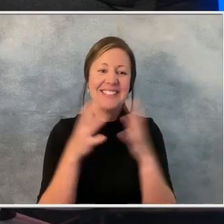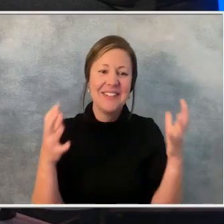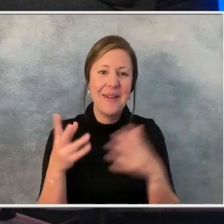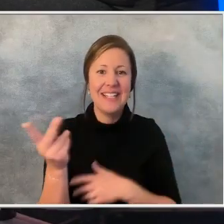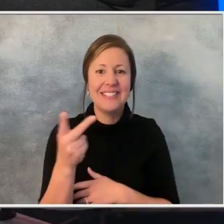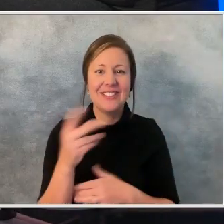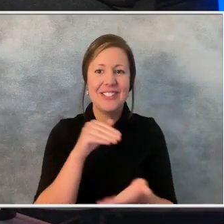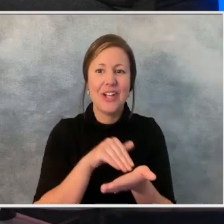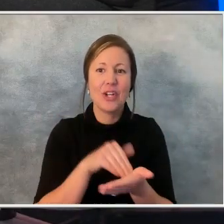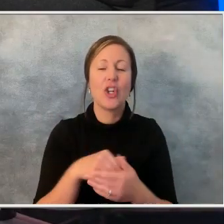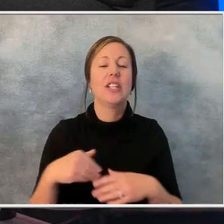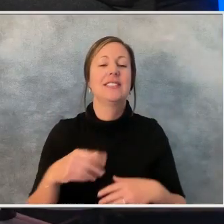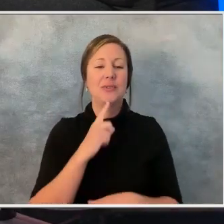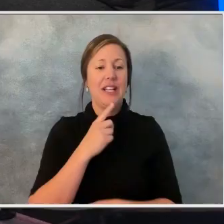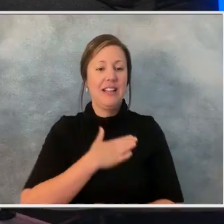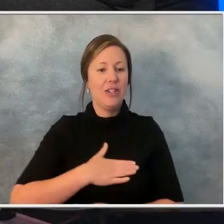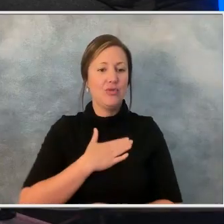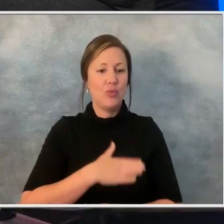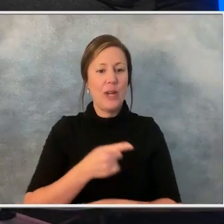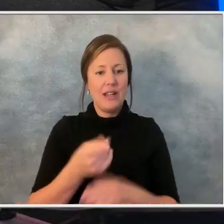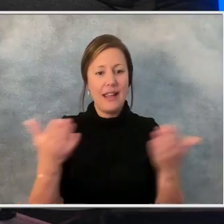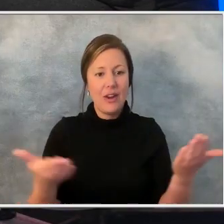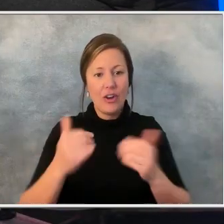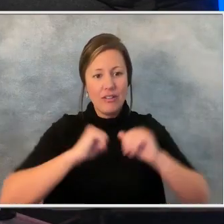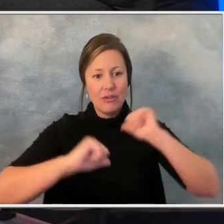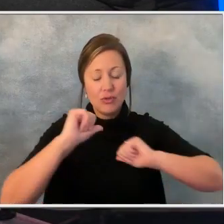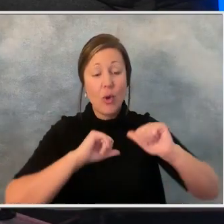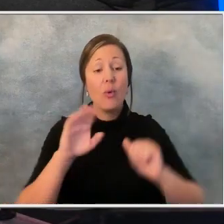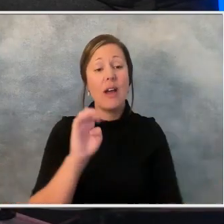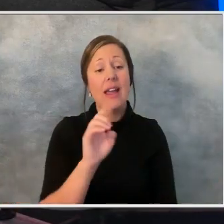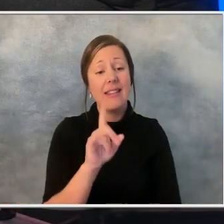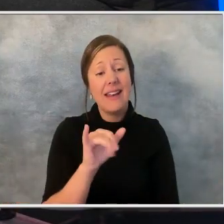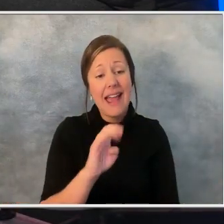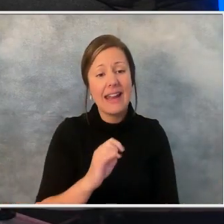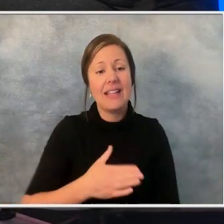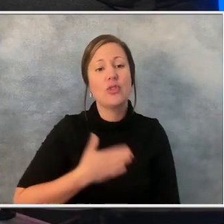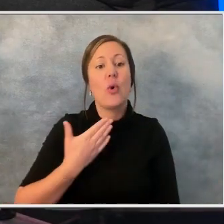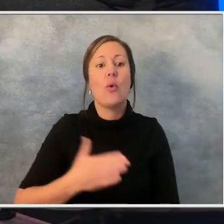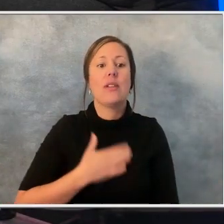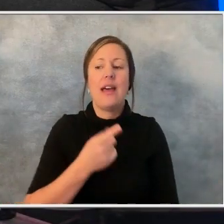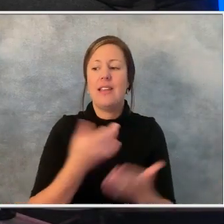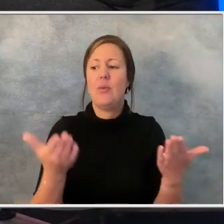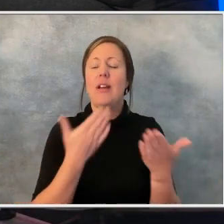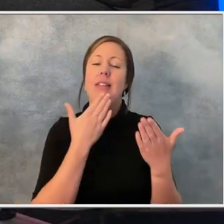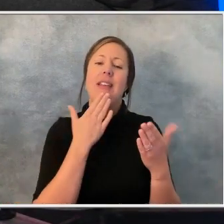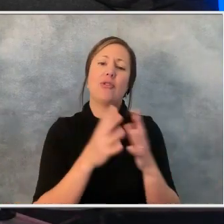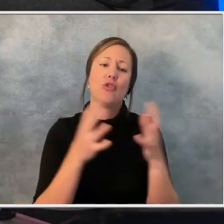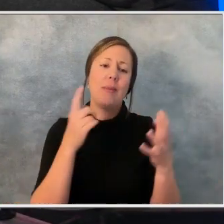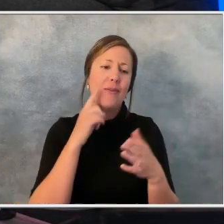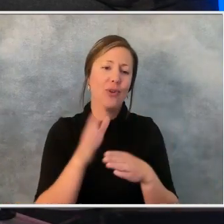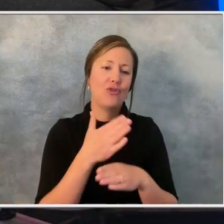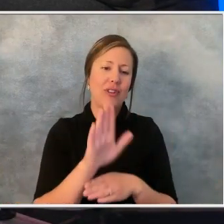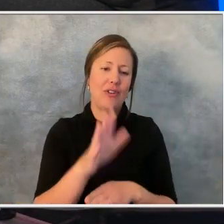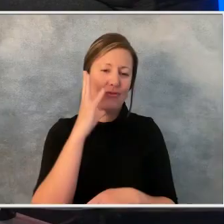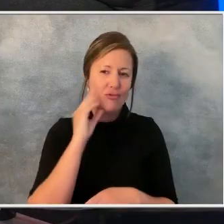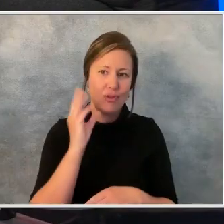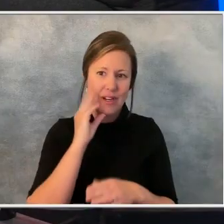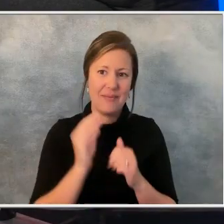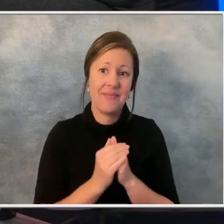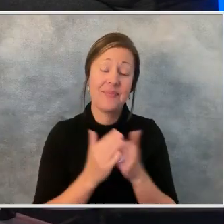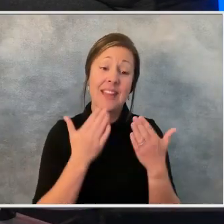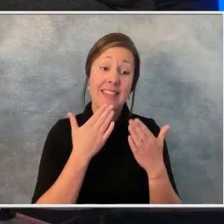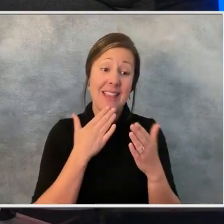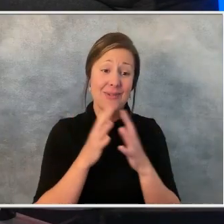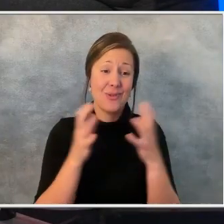show. Eddie, we are so glad that you are here. Thank you for sharing your journey. Thanks for having me. And thank you to our viewers